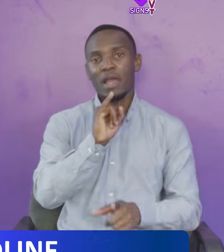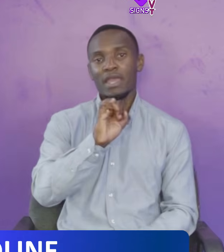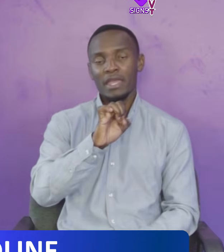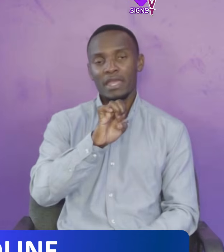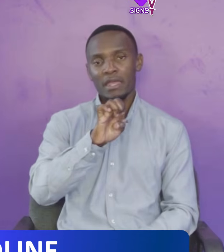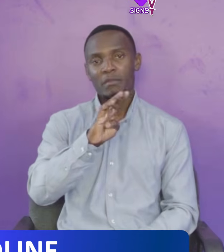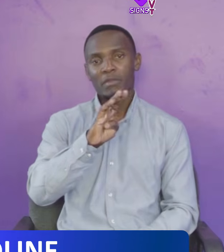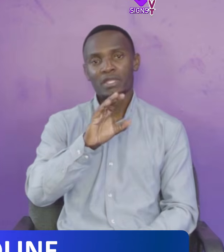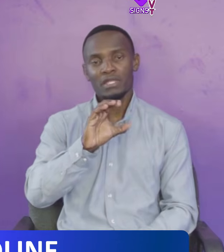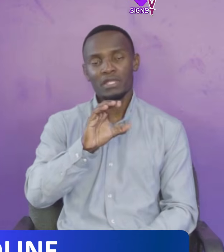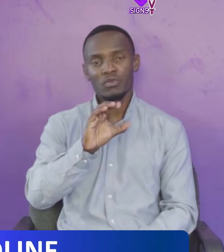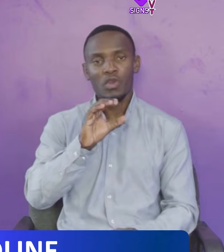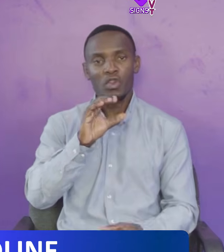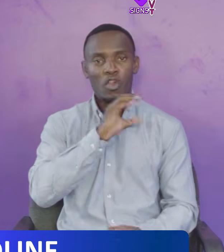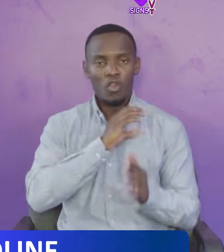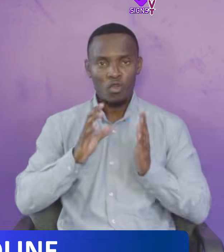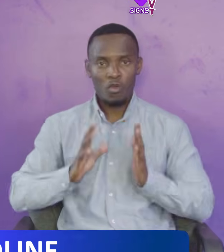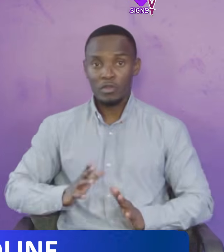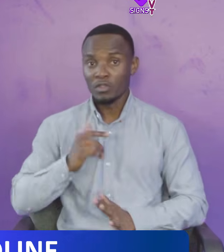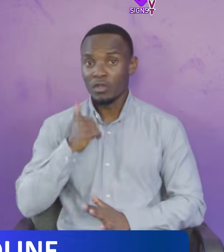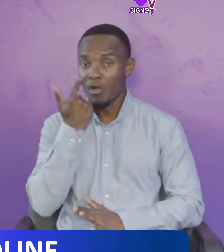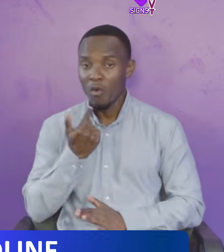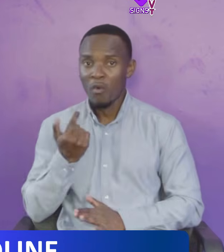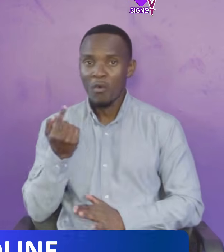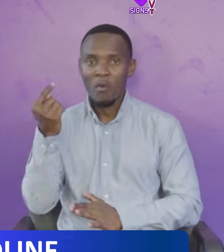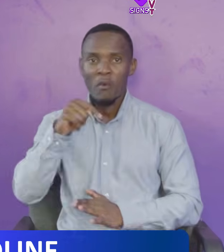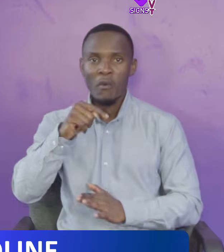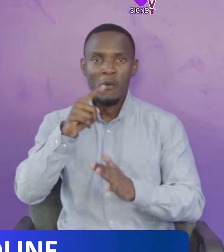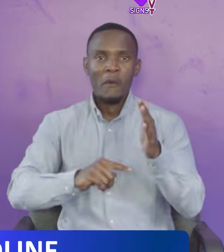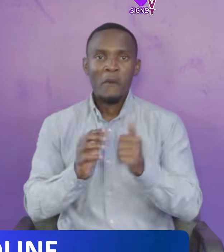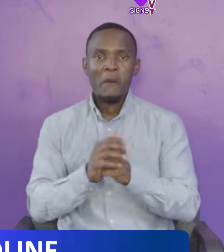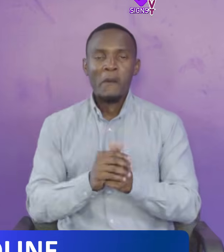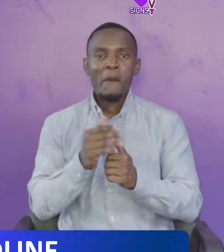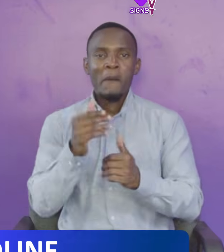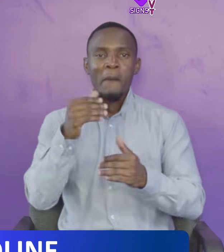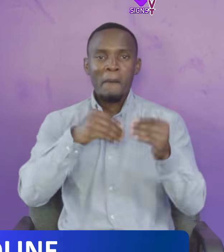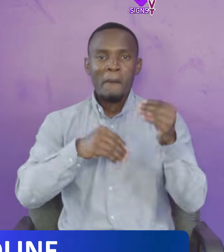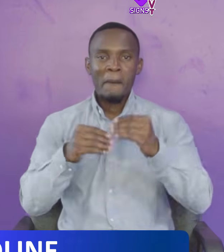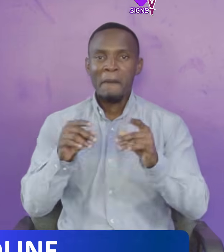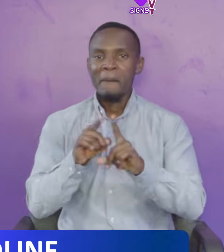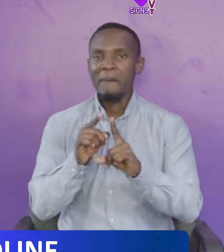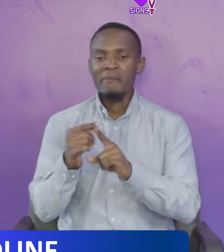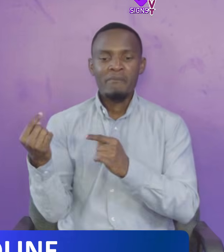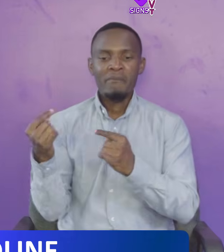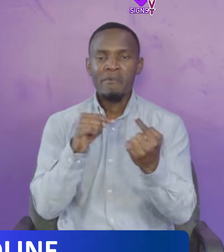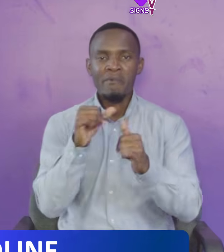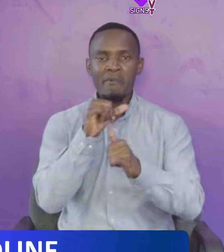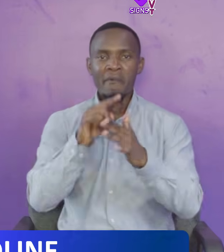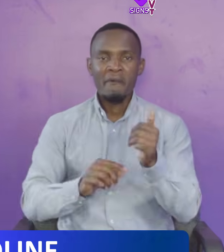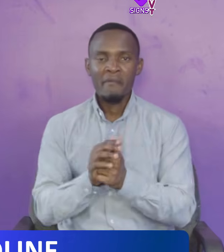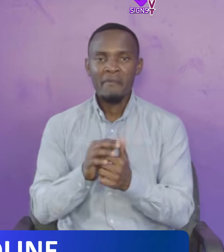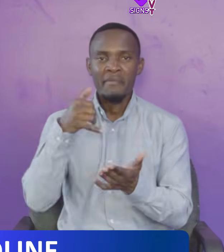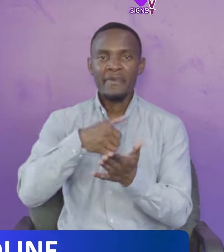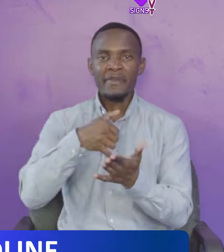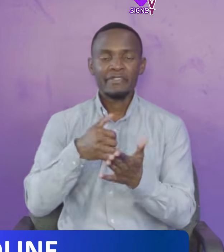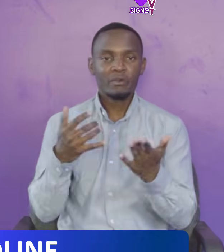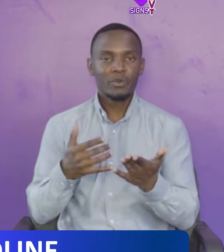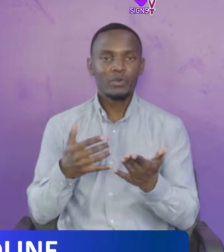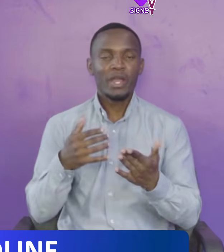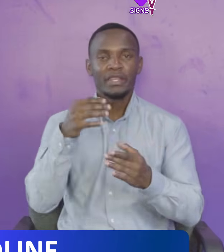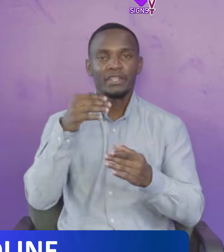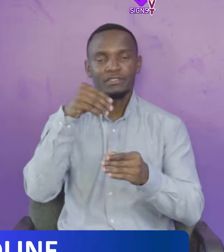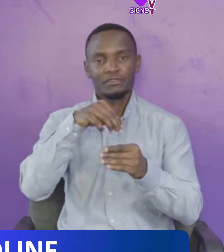attended the post-by-election conference yesterday clashed over their involvement in the election processes. Here